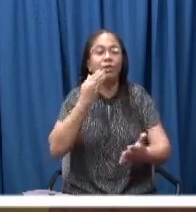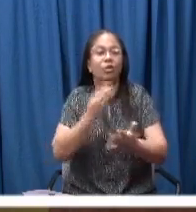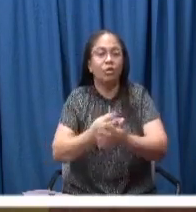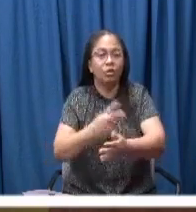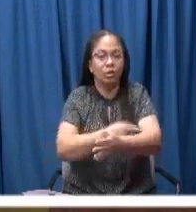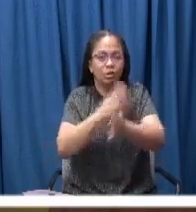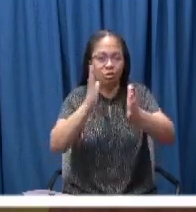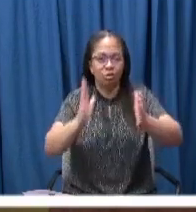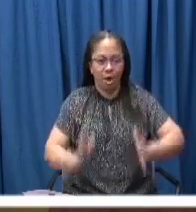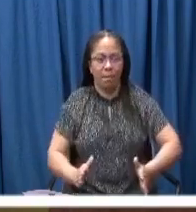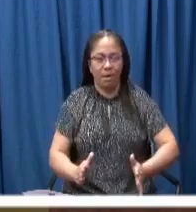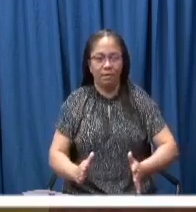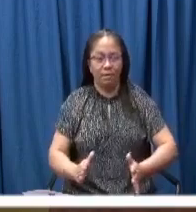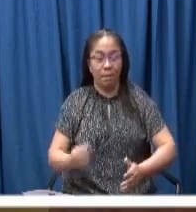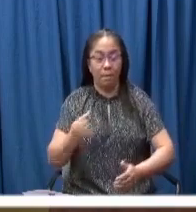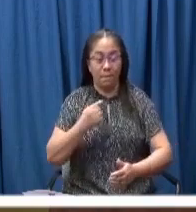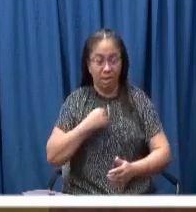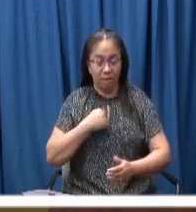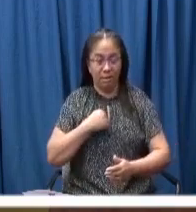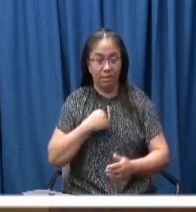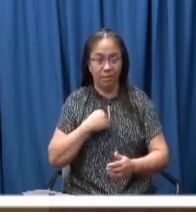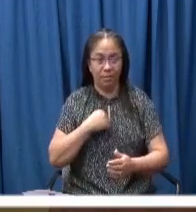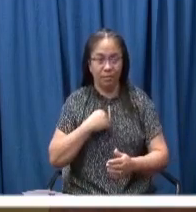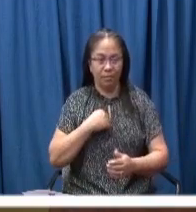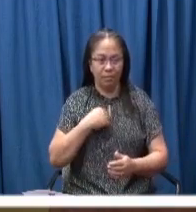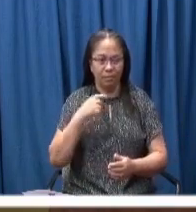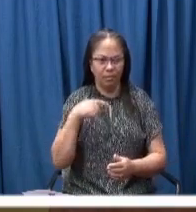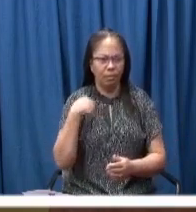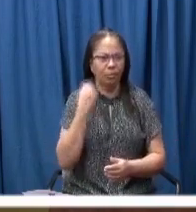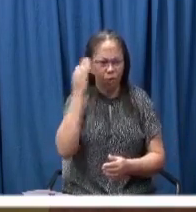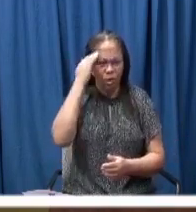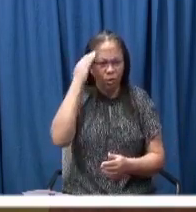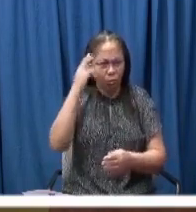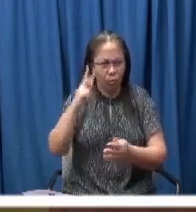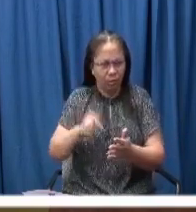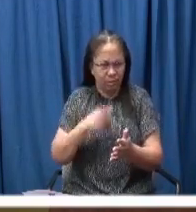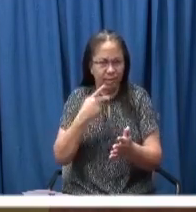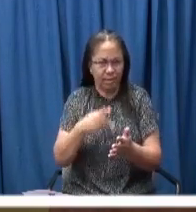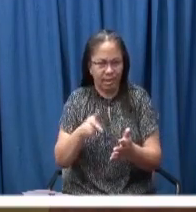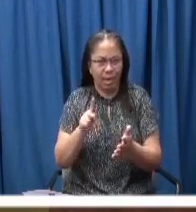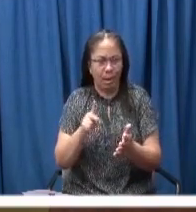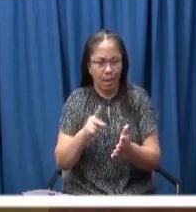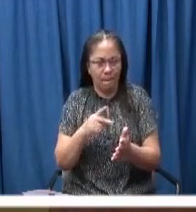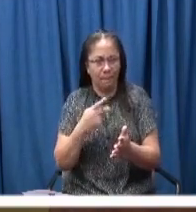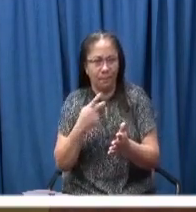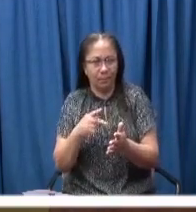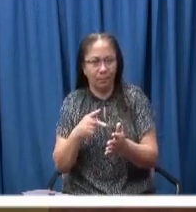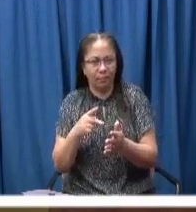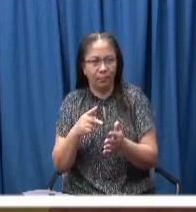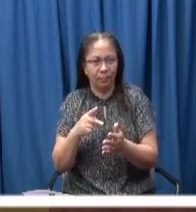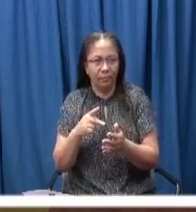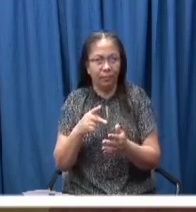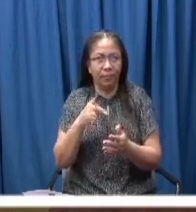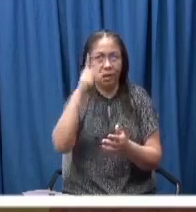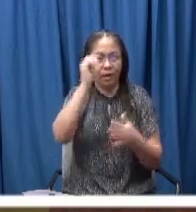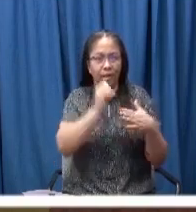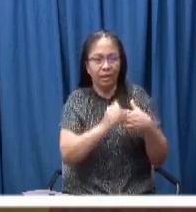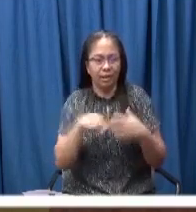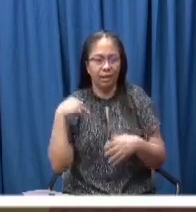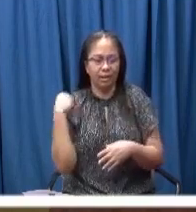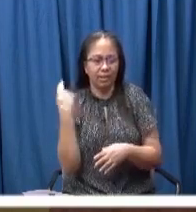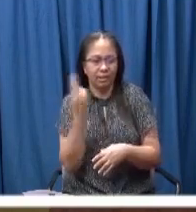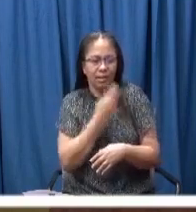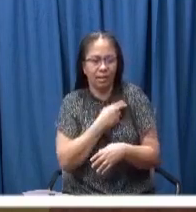I am the good shepherd. And we know that psalm, that he allows us to lay down by green